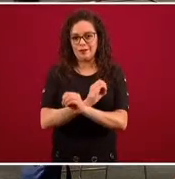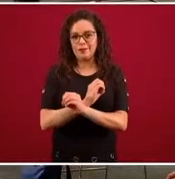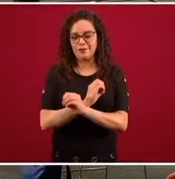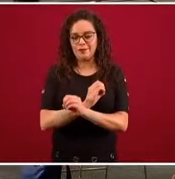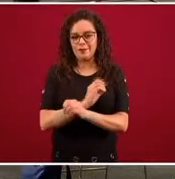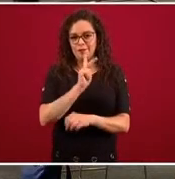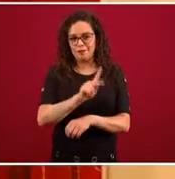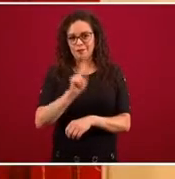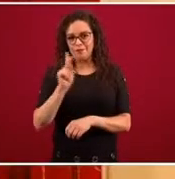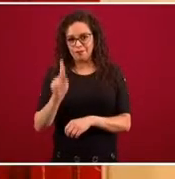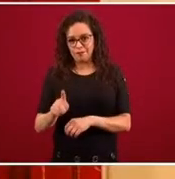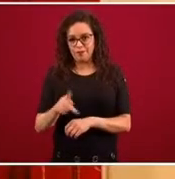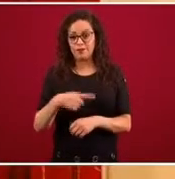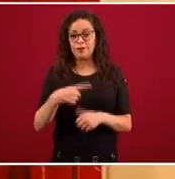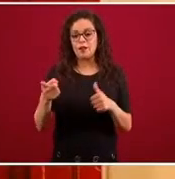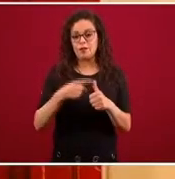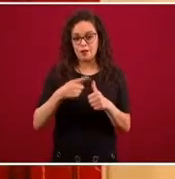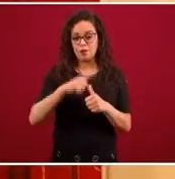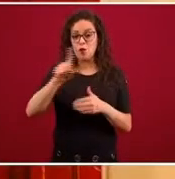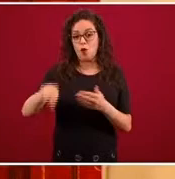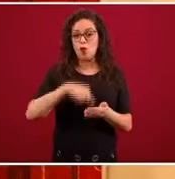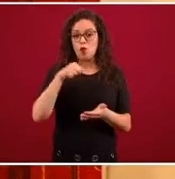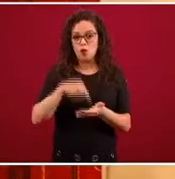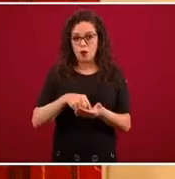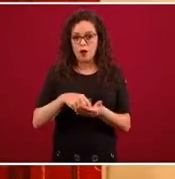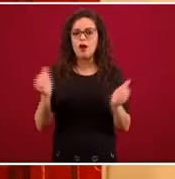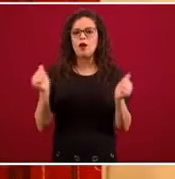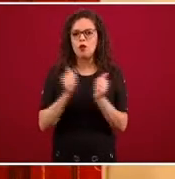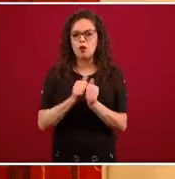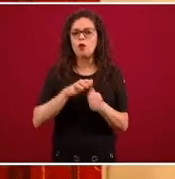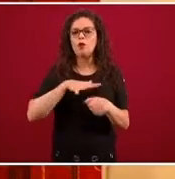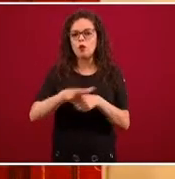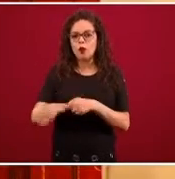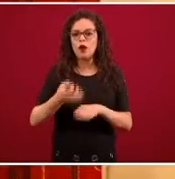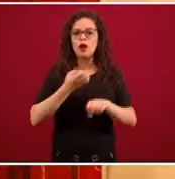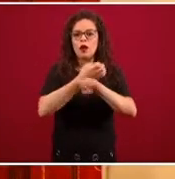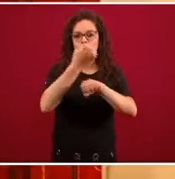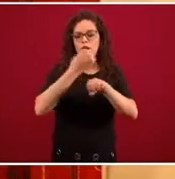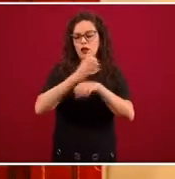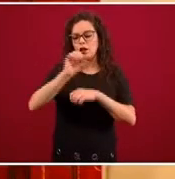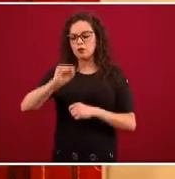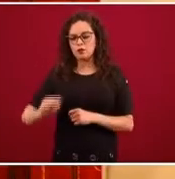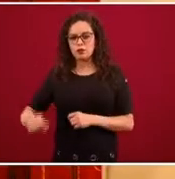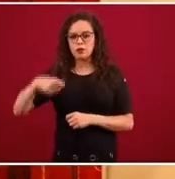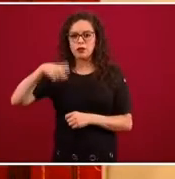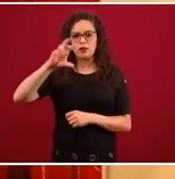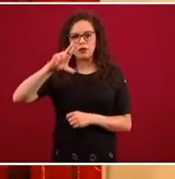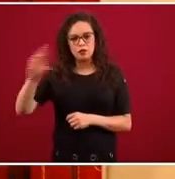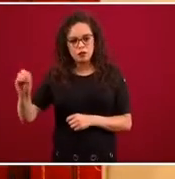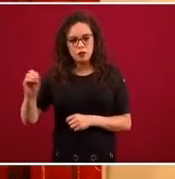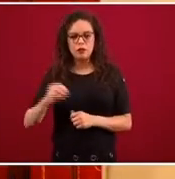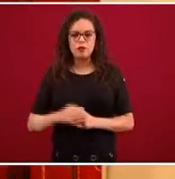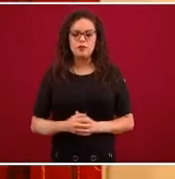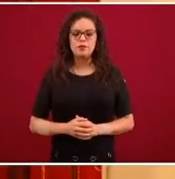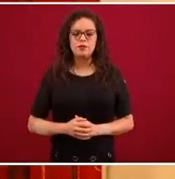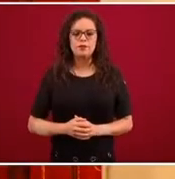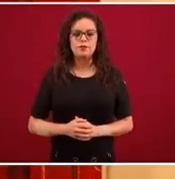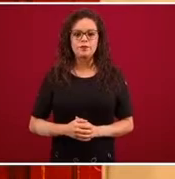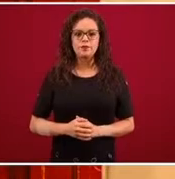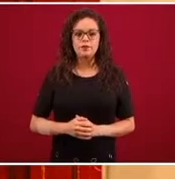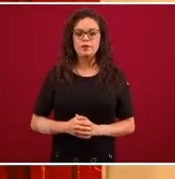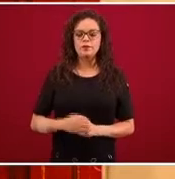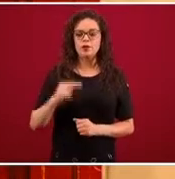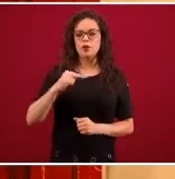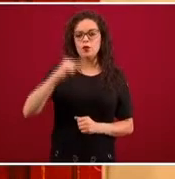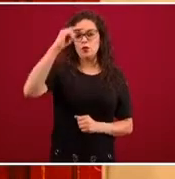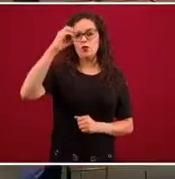en cases los there. So you primeros can see that's why lugares it's in junto first con place. estados del sur como Now, Quintana in Roo y Quintana estados Roo también and del in the